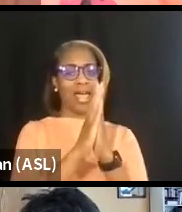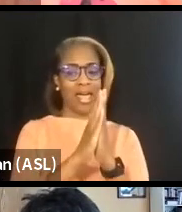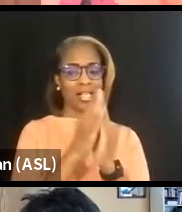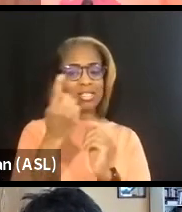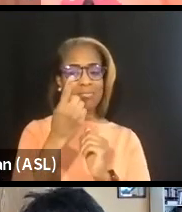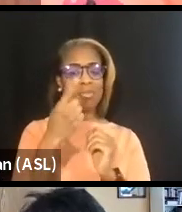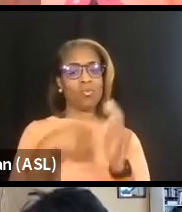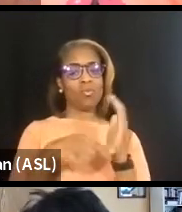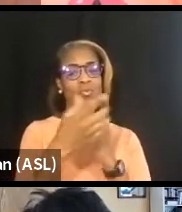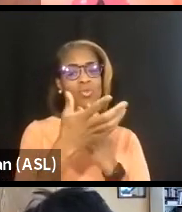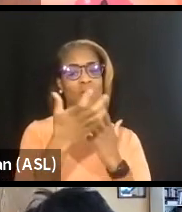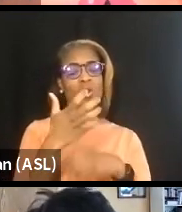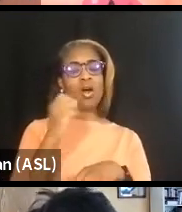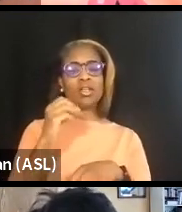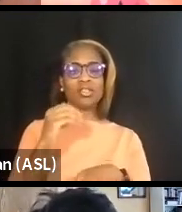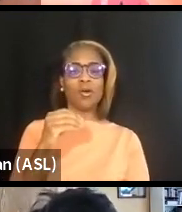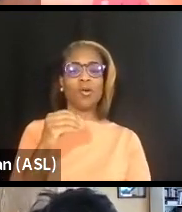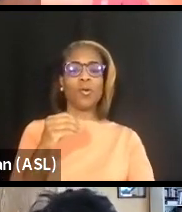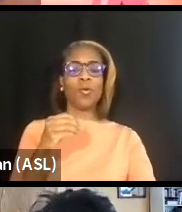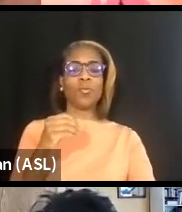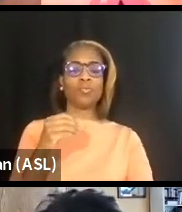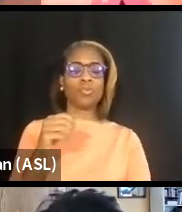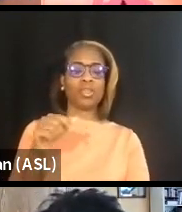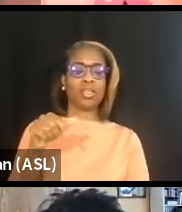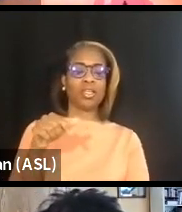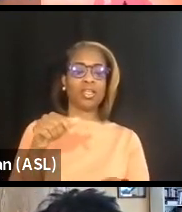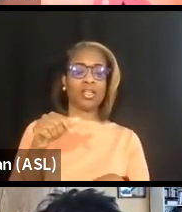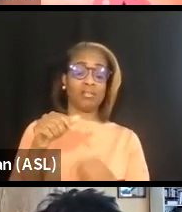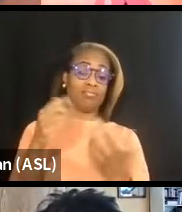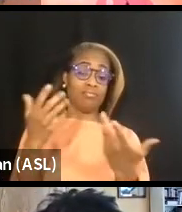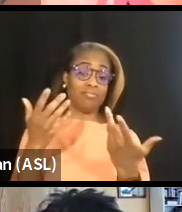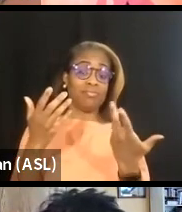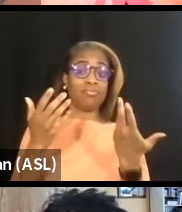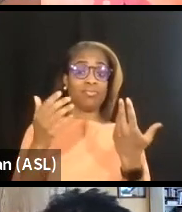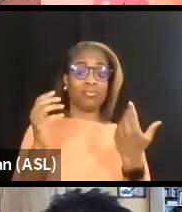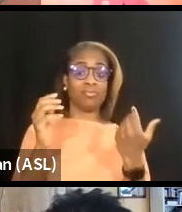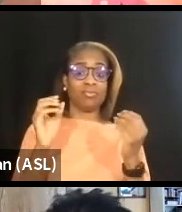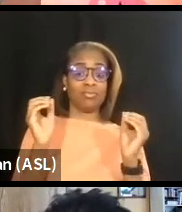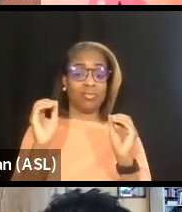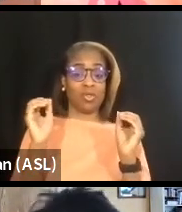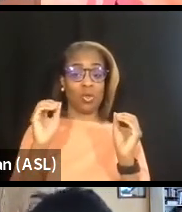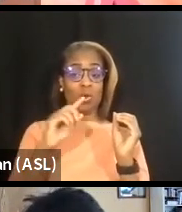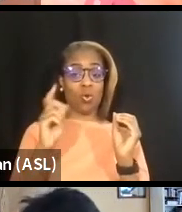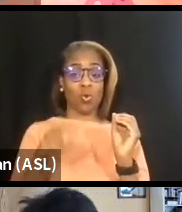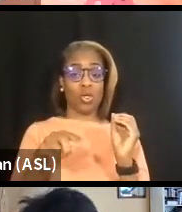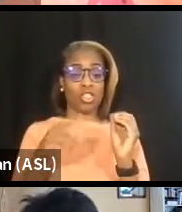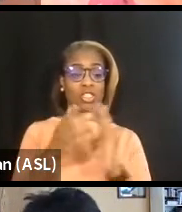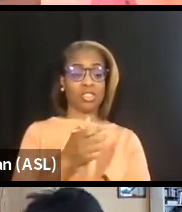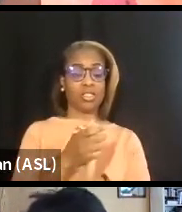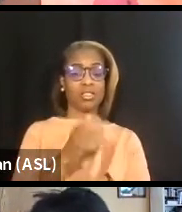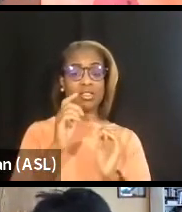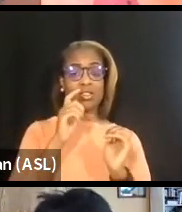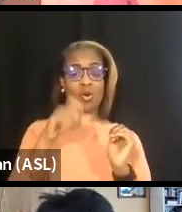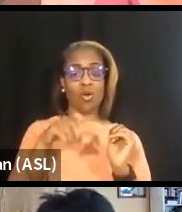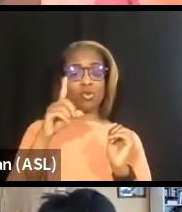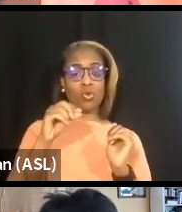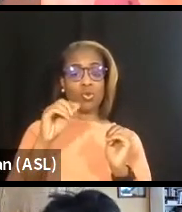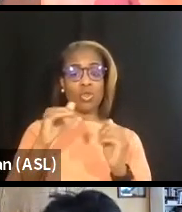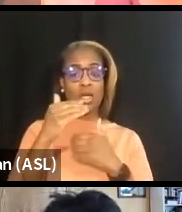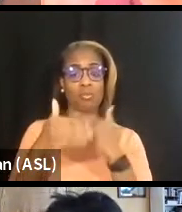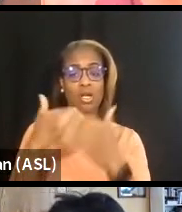to know. So this is where we are at this point. So we do not have to do that process. And I'm sure